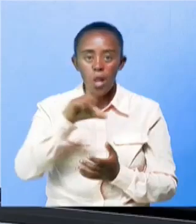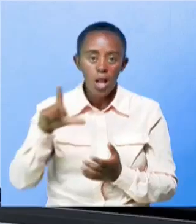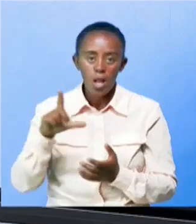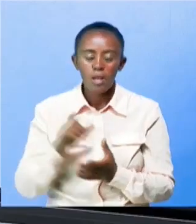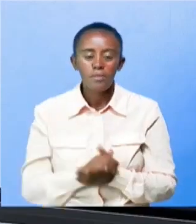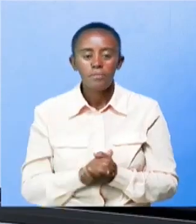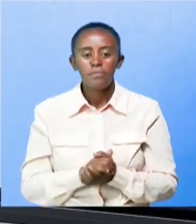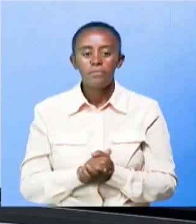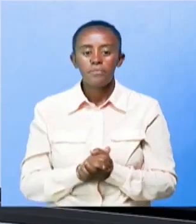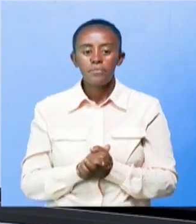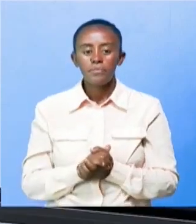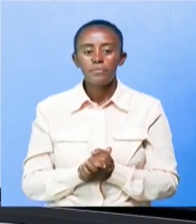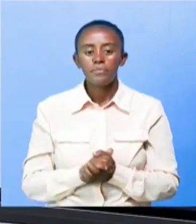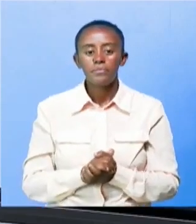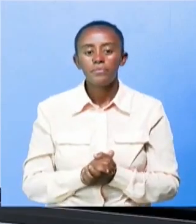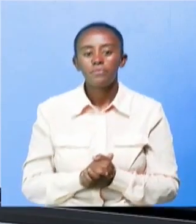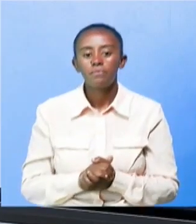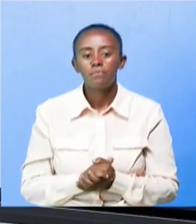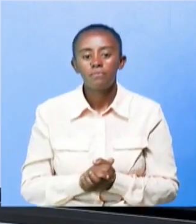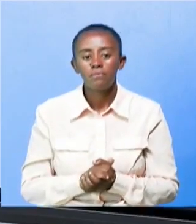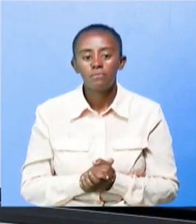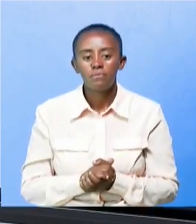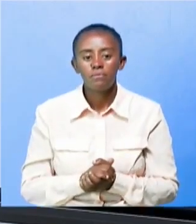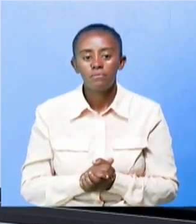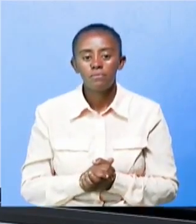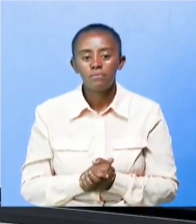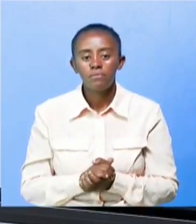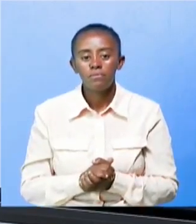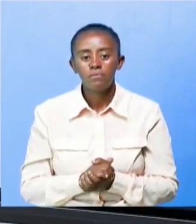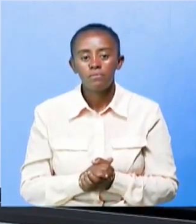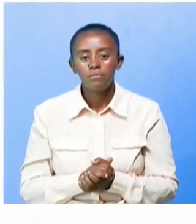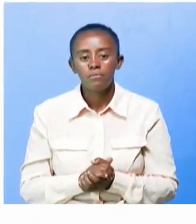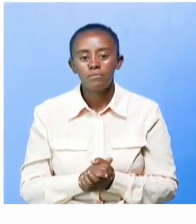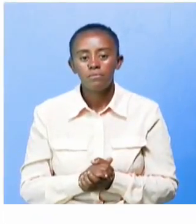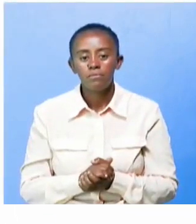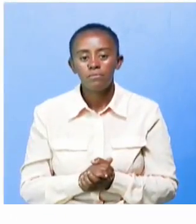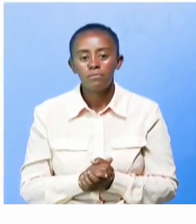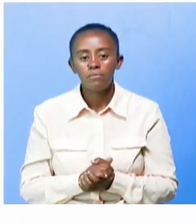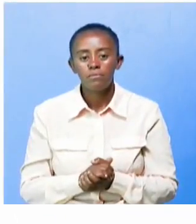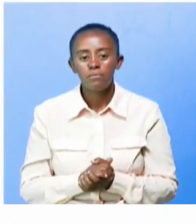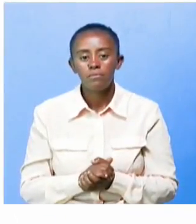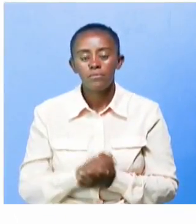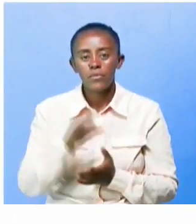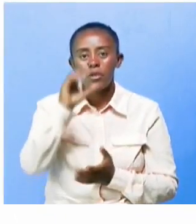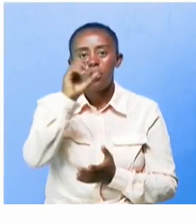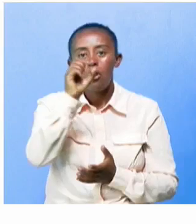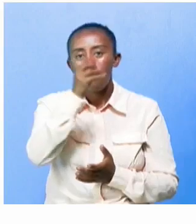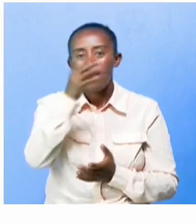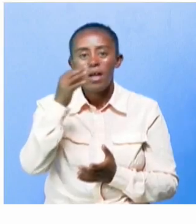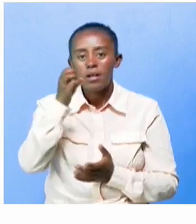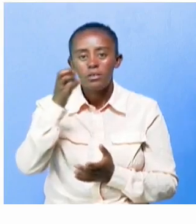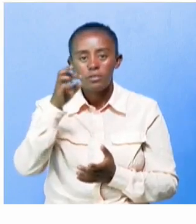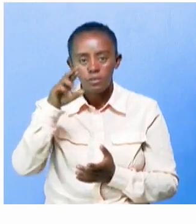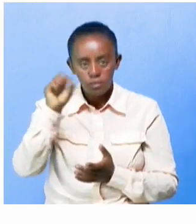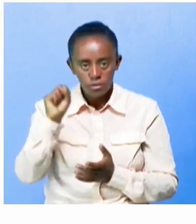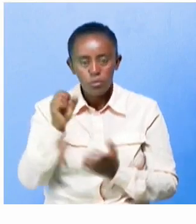will? The other ways we can use it is to talk about offers